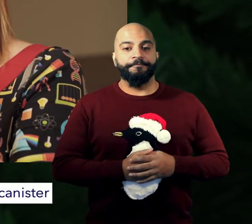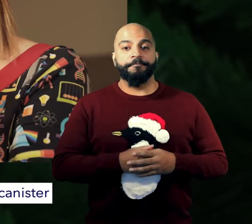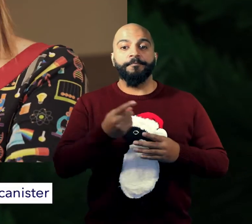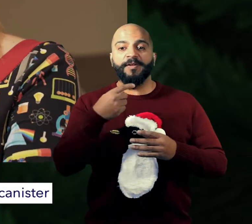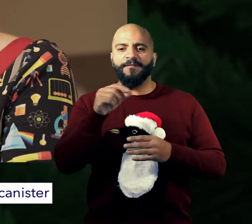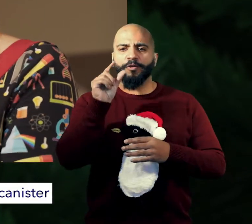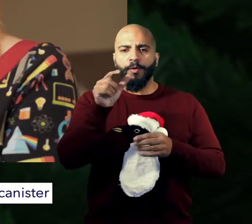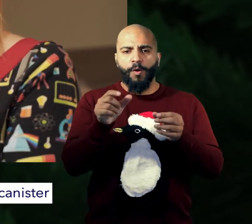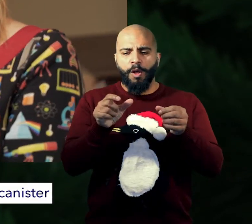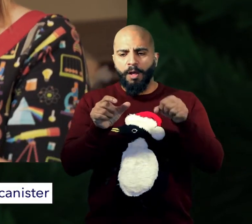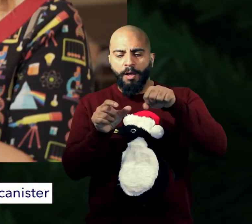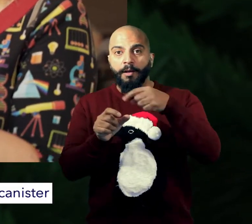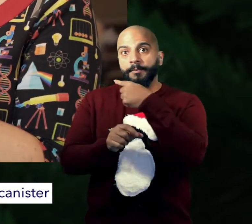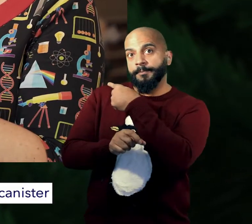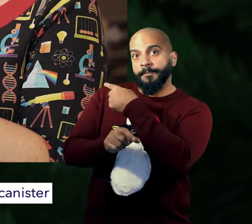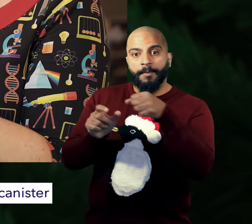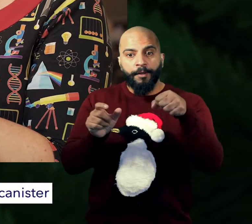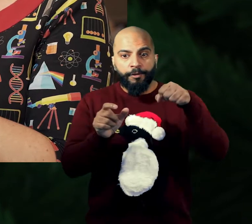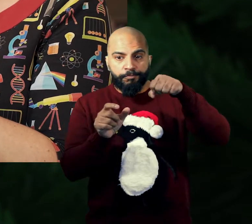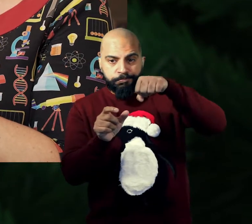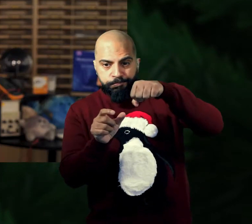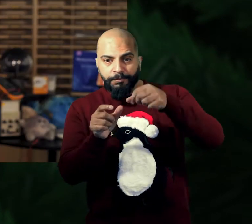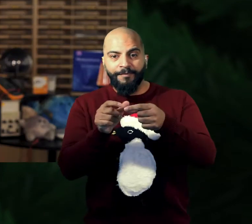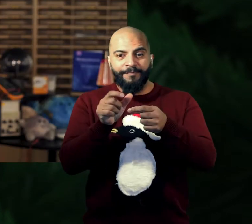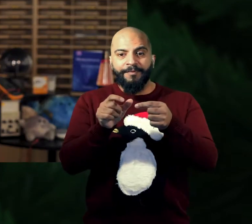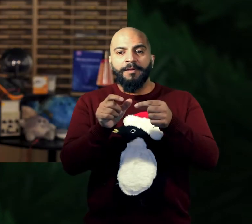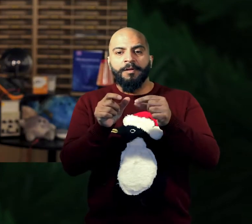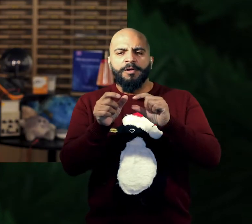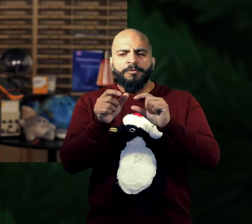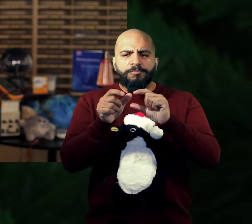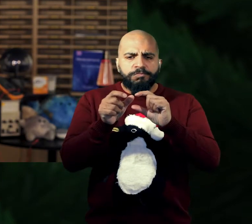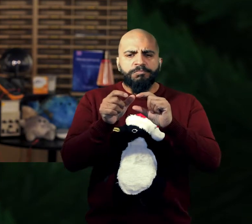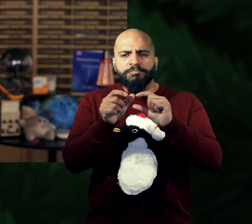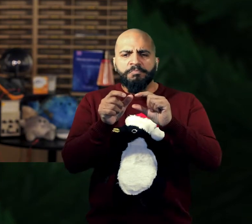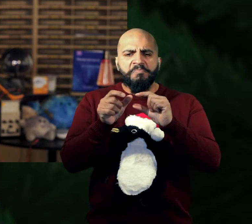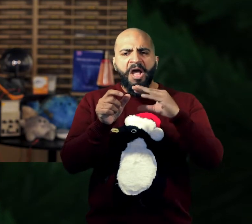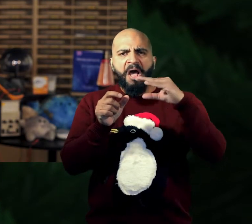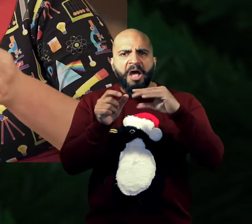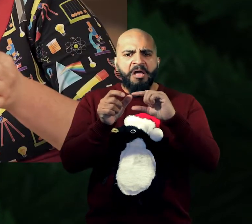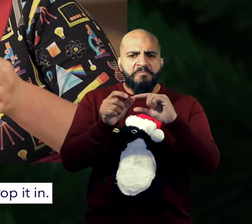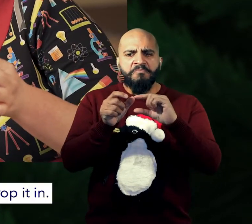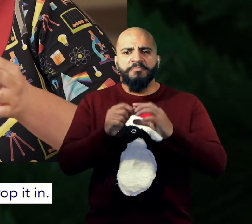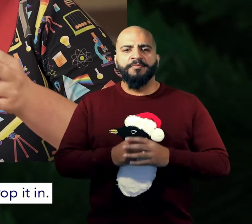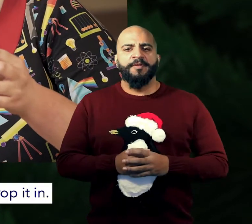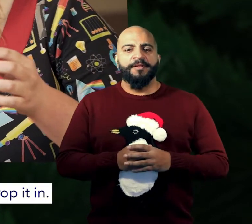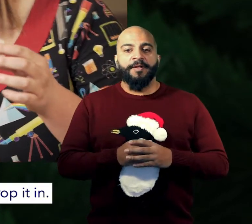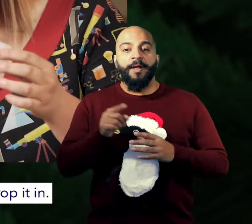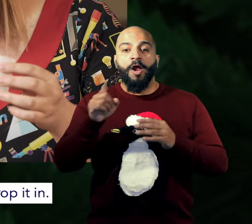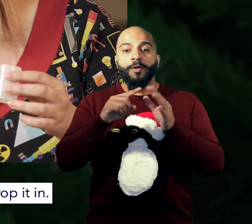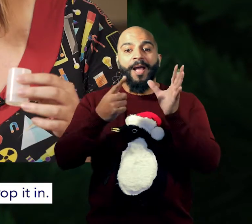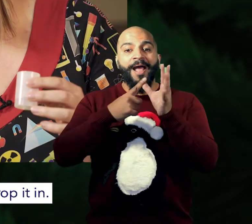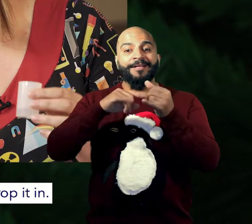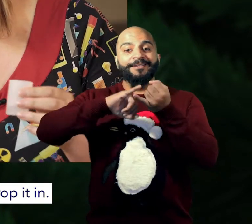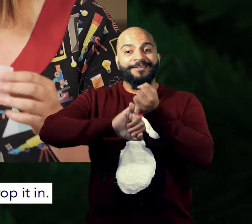If I put a small amount of water into the film canister, the exact amount isn't important, it's about 1 centimetre high, and then I get an